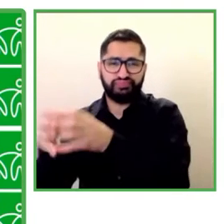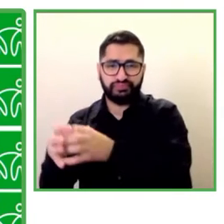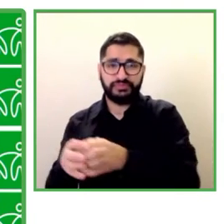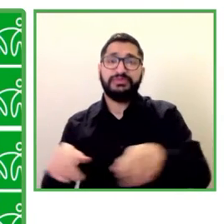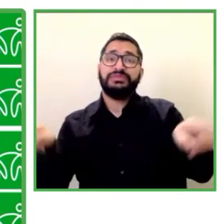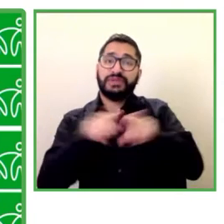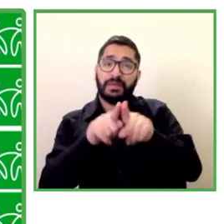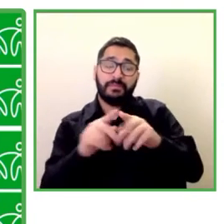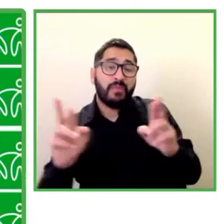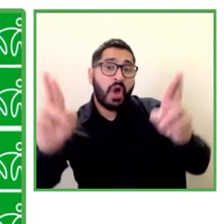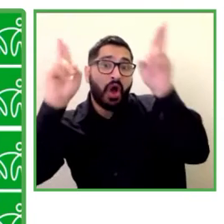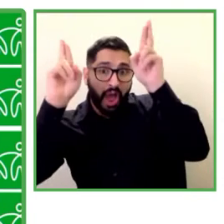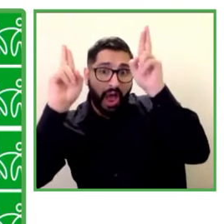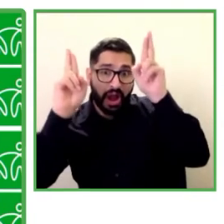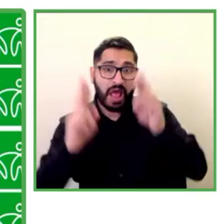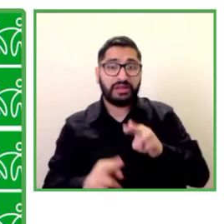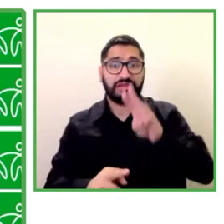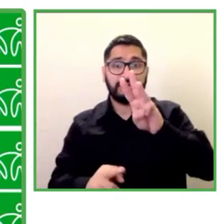the next